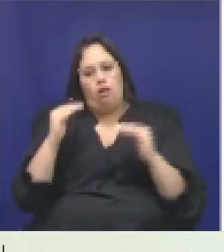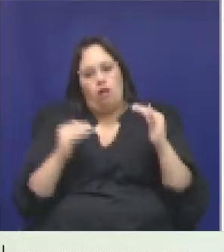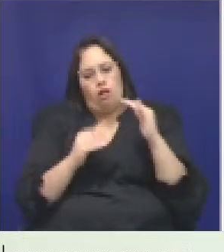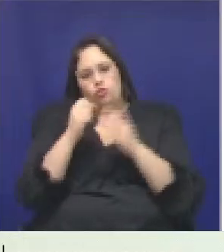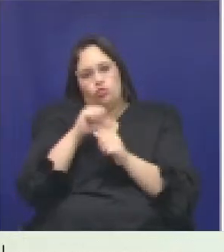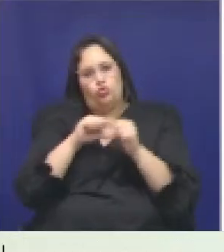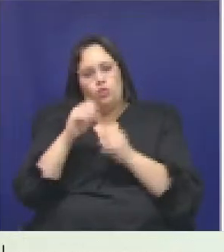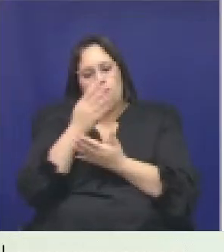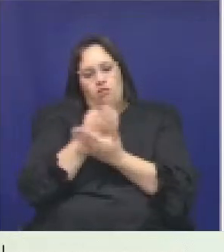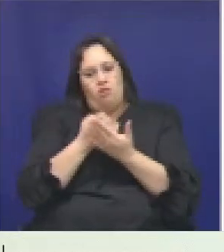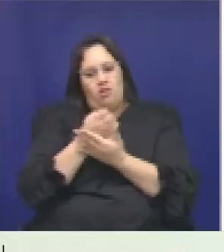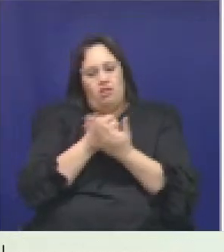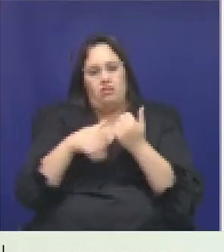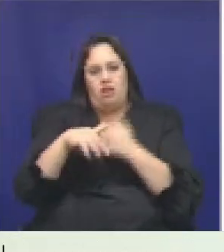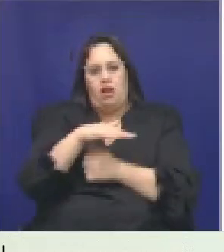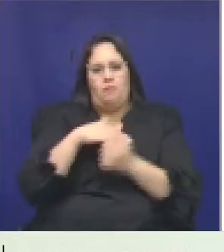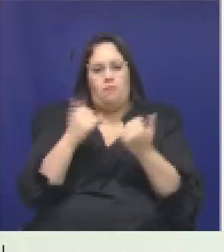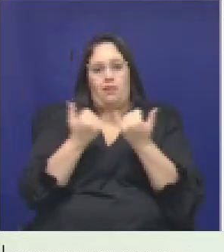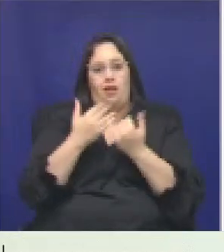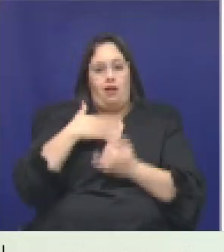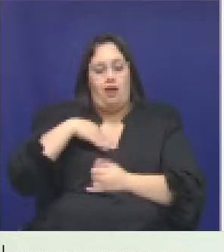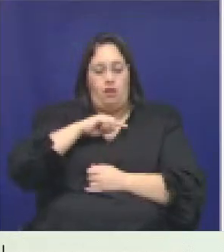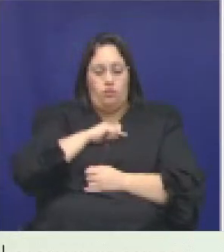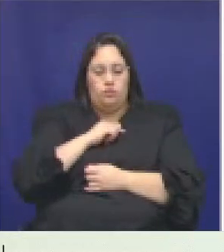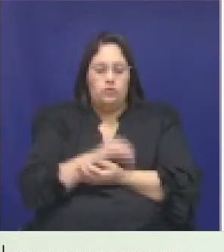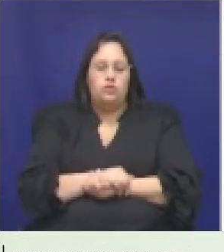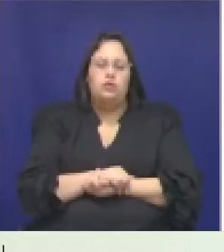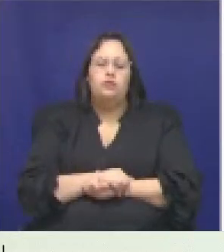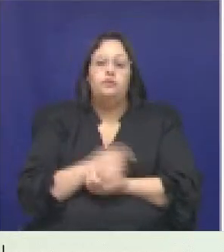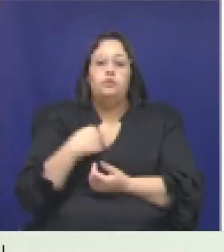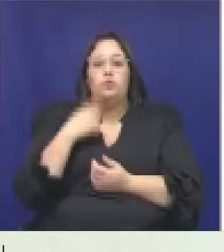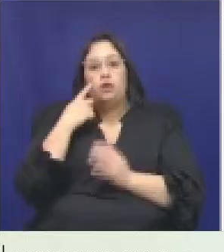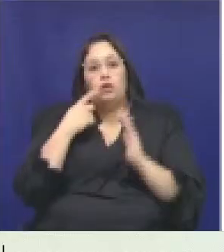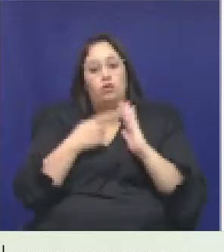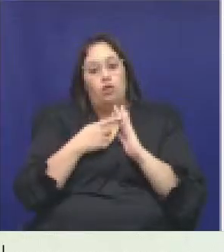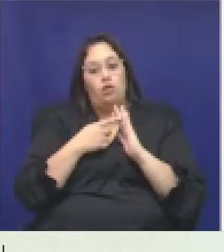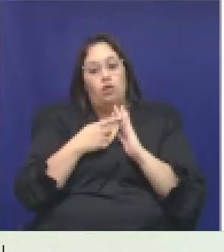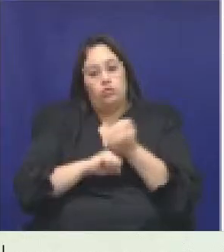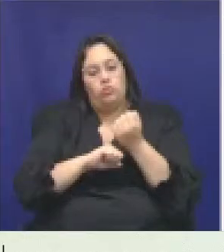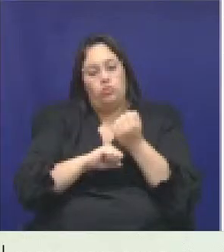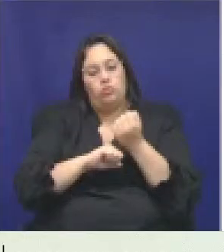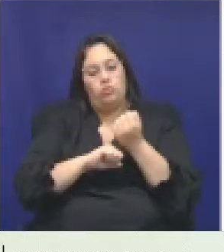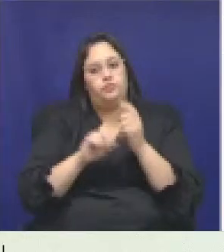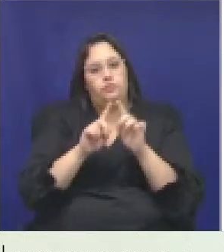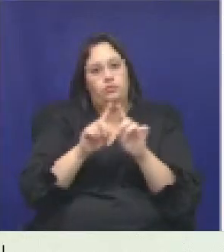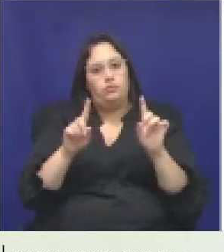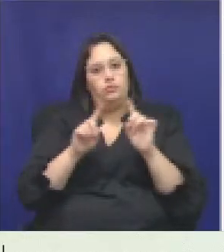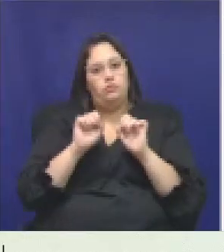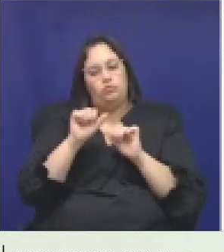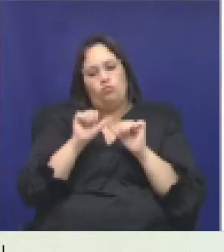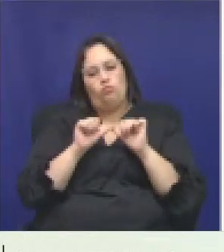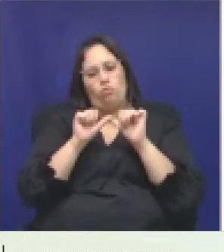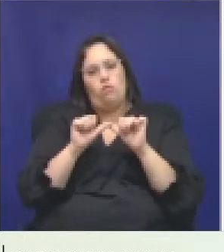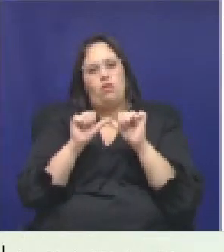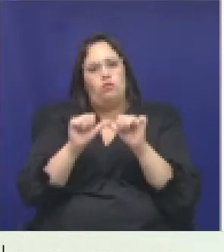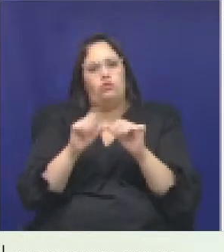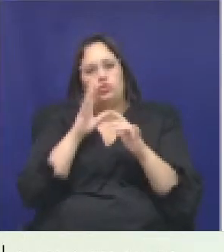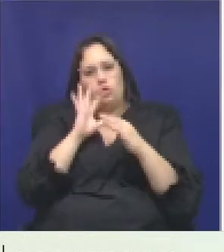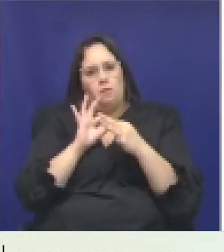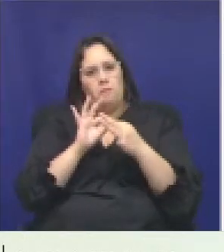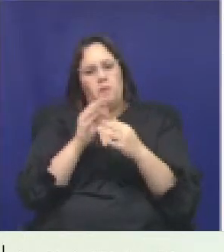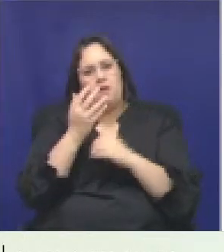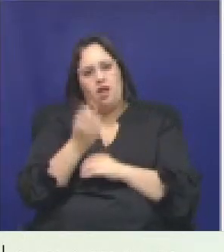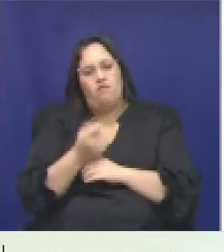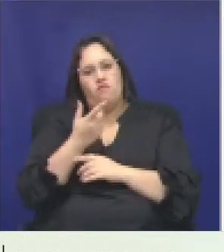socio-economic as ours. We acknowledge and support the department's continued commitment